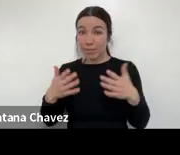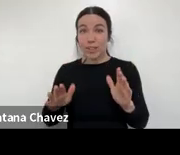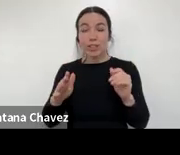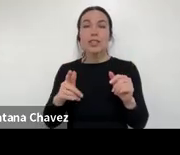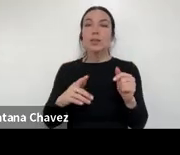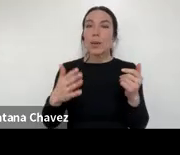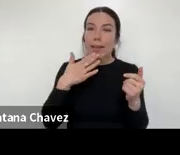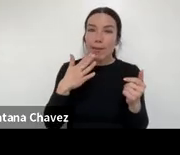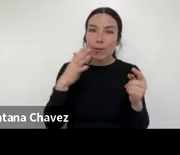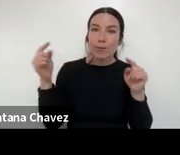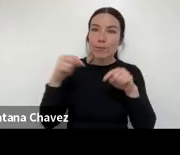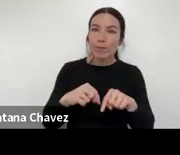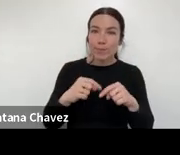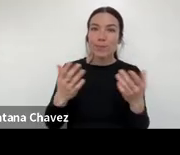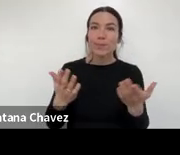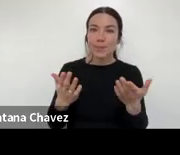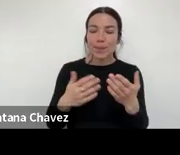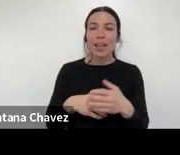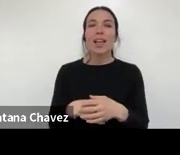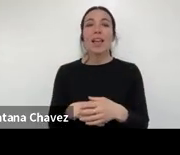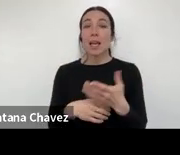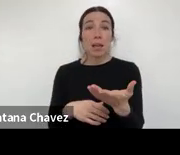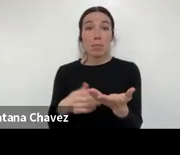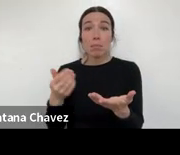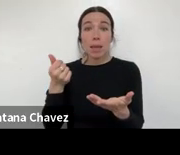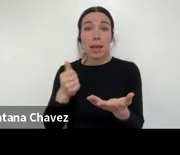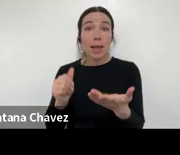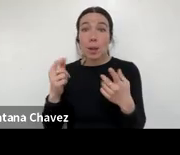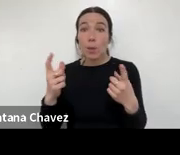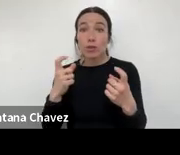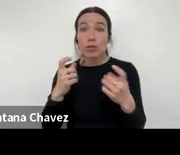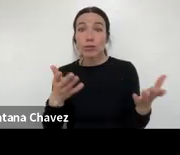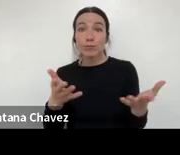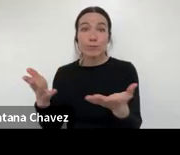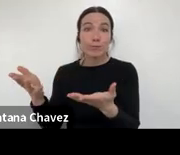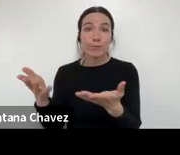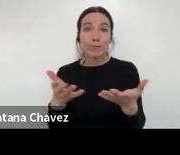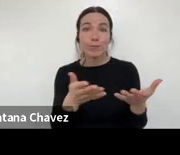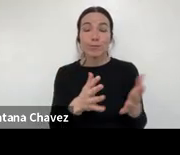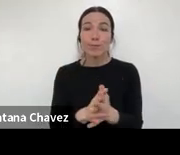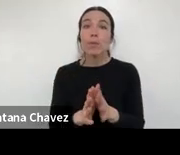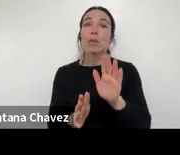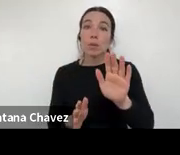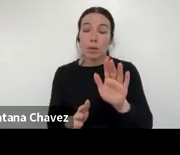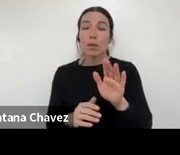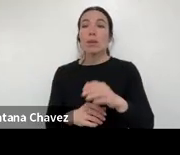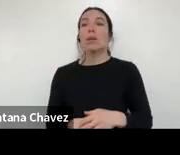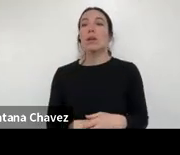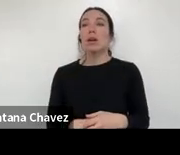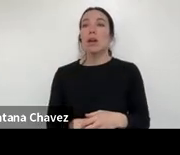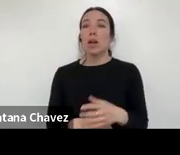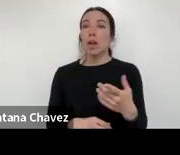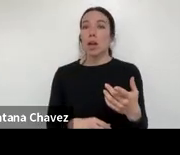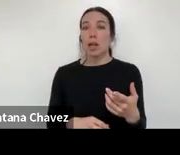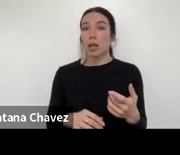for attending, and we'd love to see if there are any questions. And of course, the